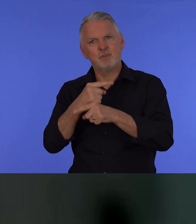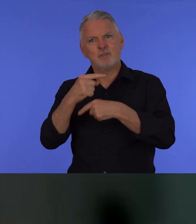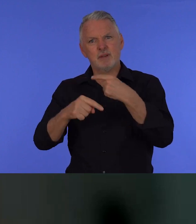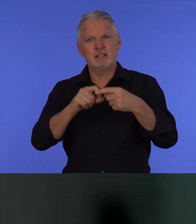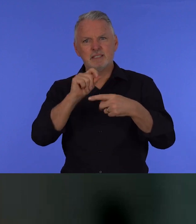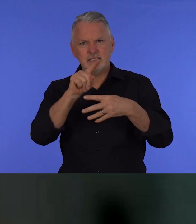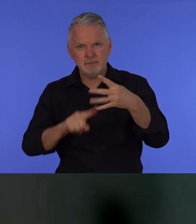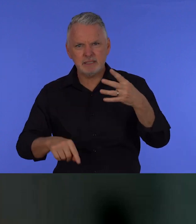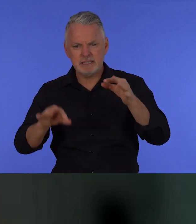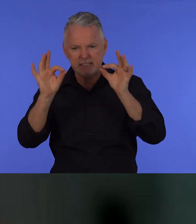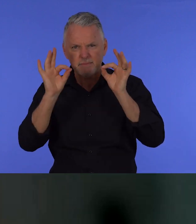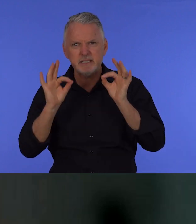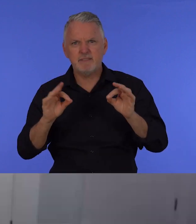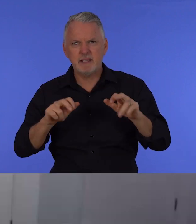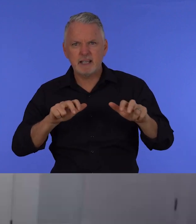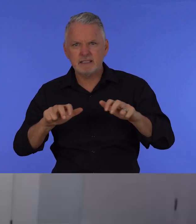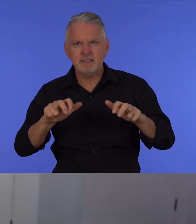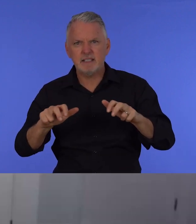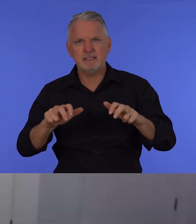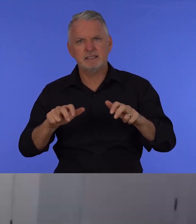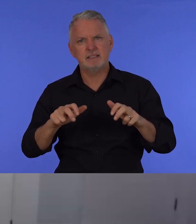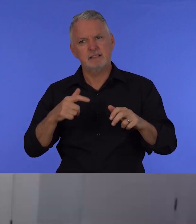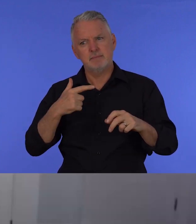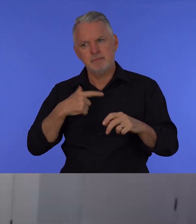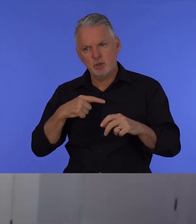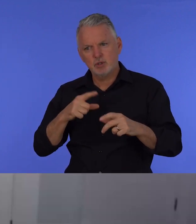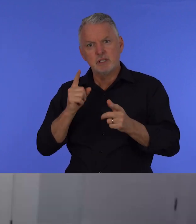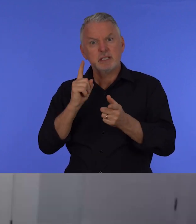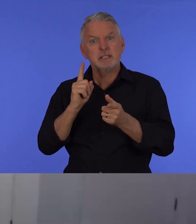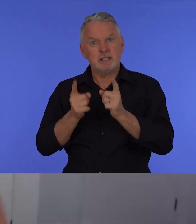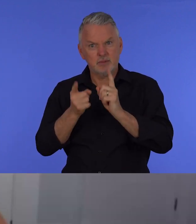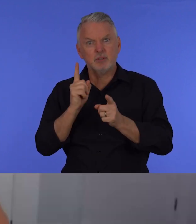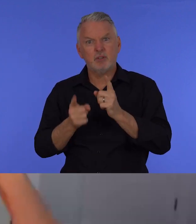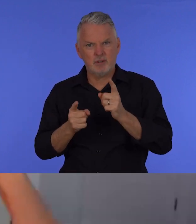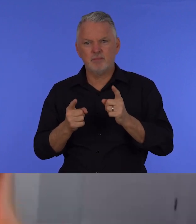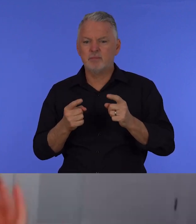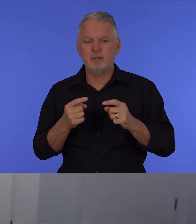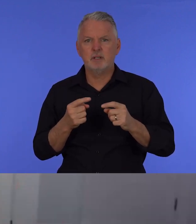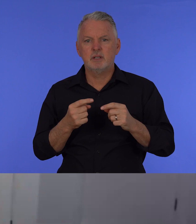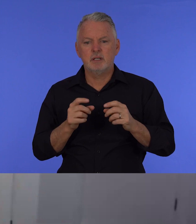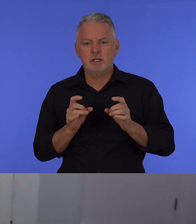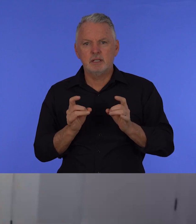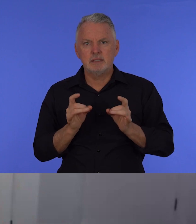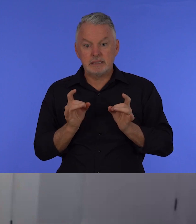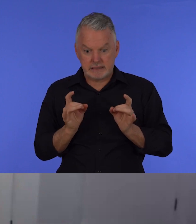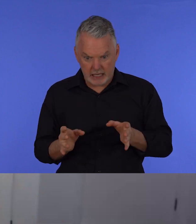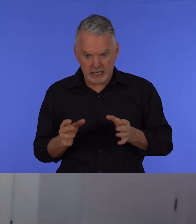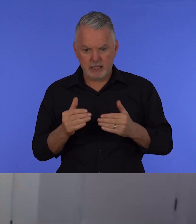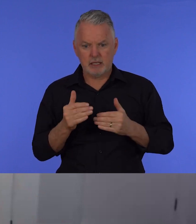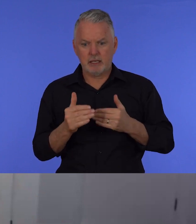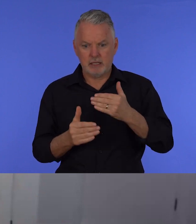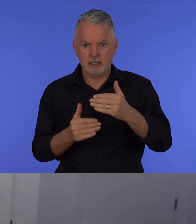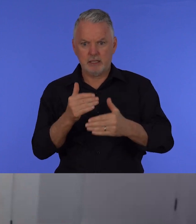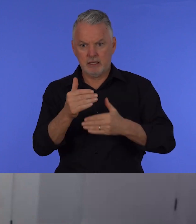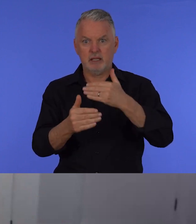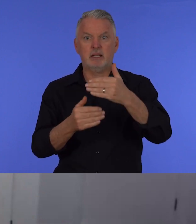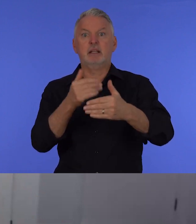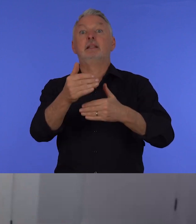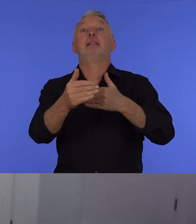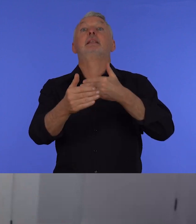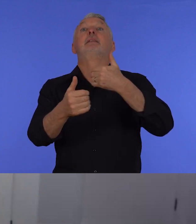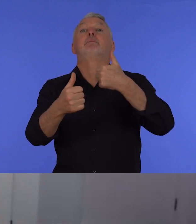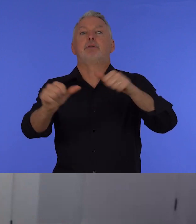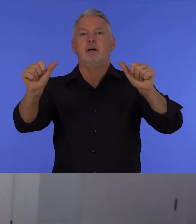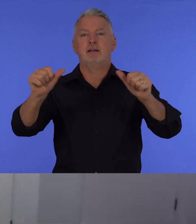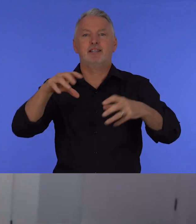Awesome. I love that you mentioned around doing those disability specific activities to begin with, because sometimes they can be a